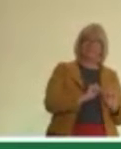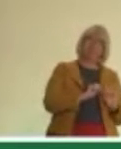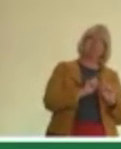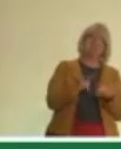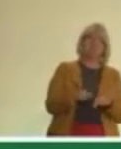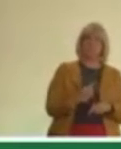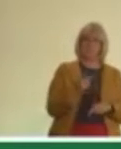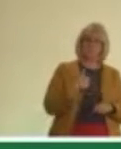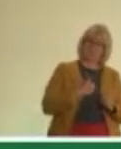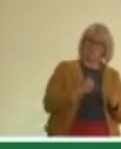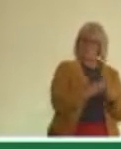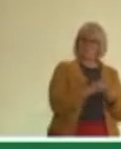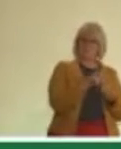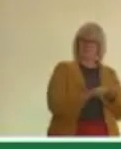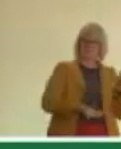economic growth.